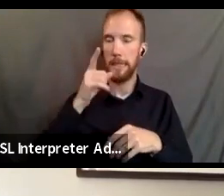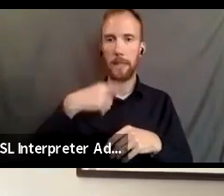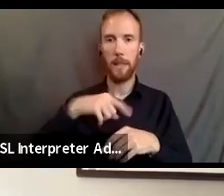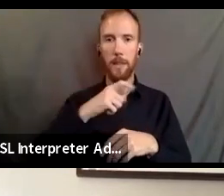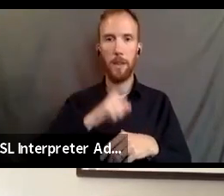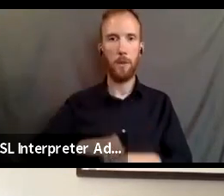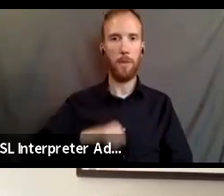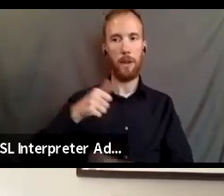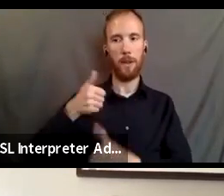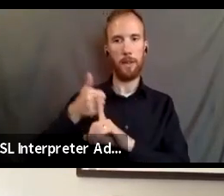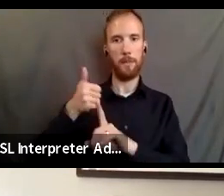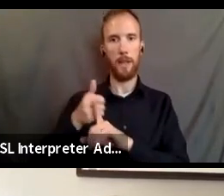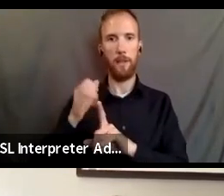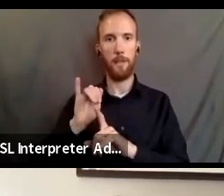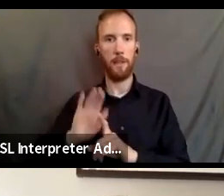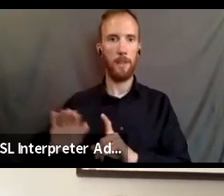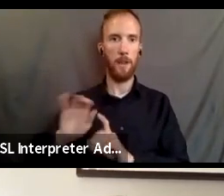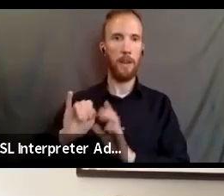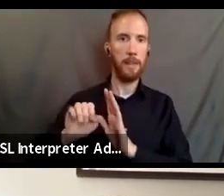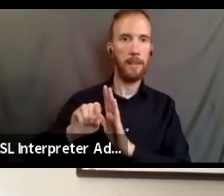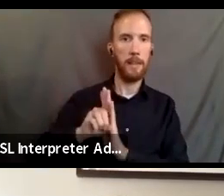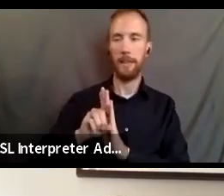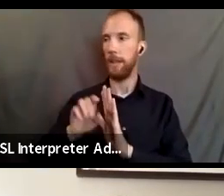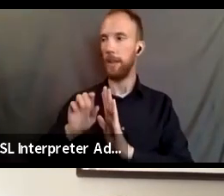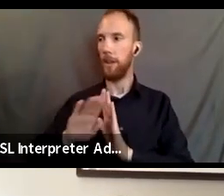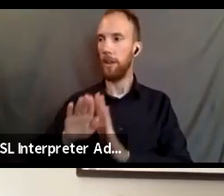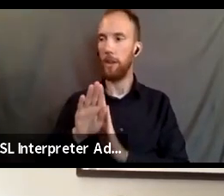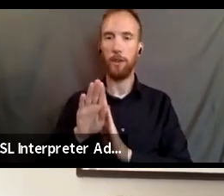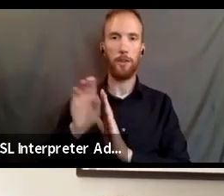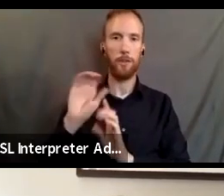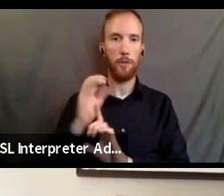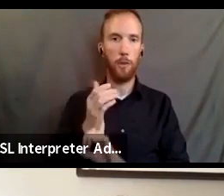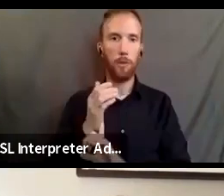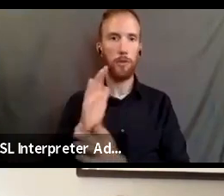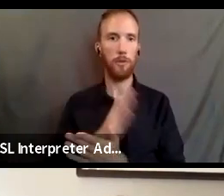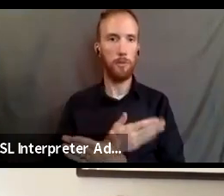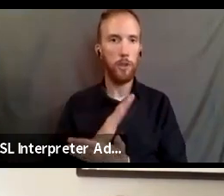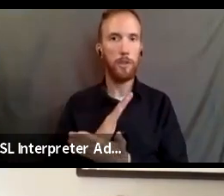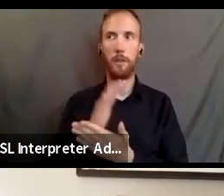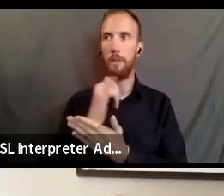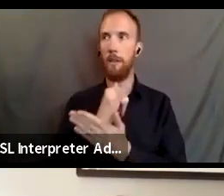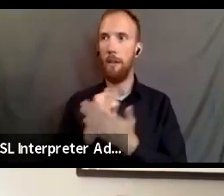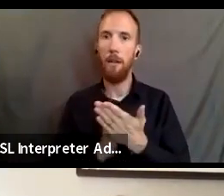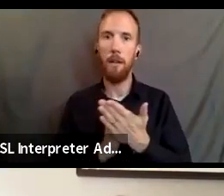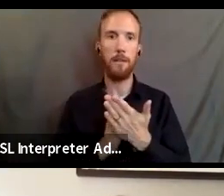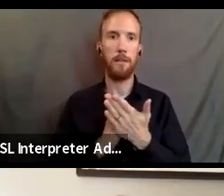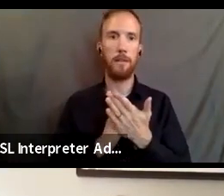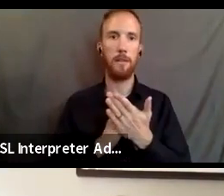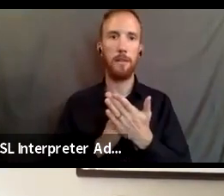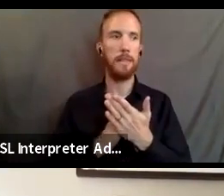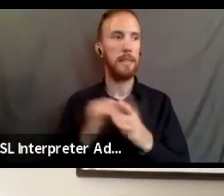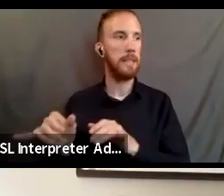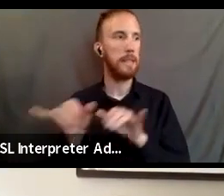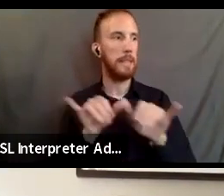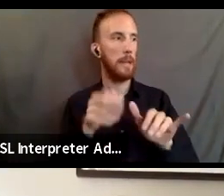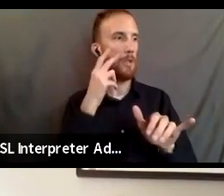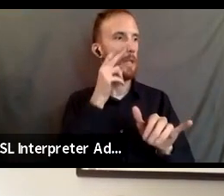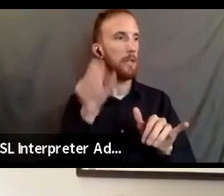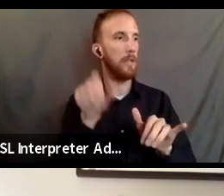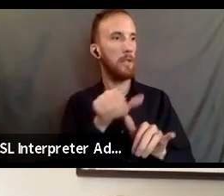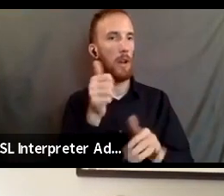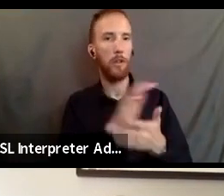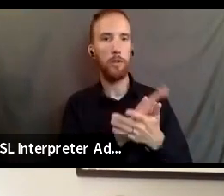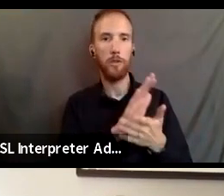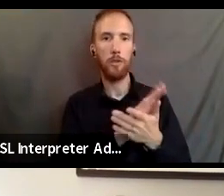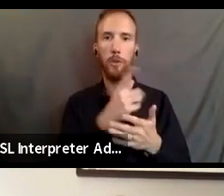culture that they learn music they learn arts the same thing that we see in other schools we deserve no more no